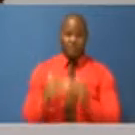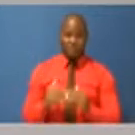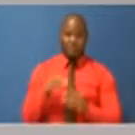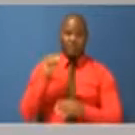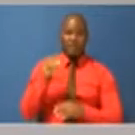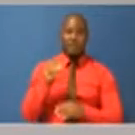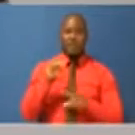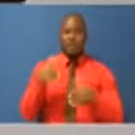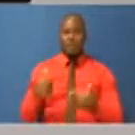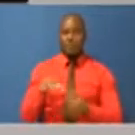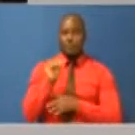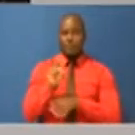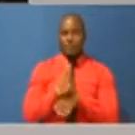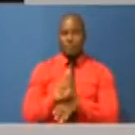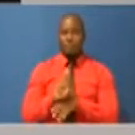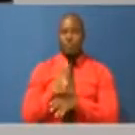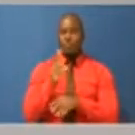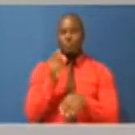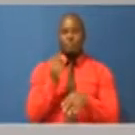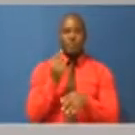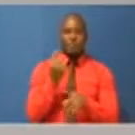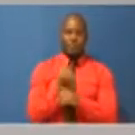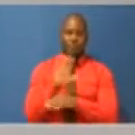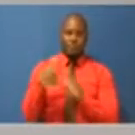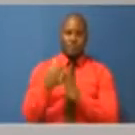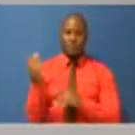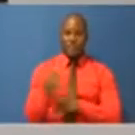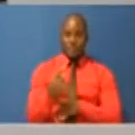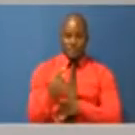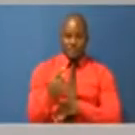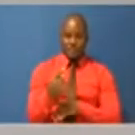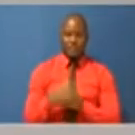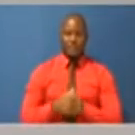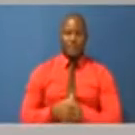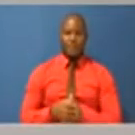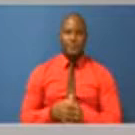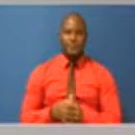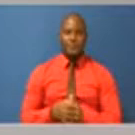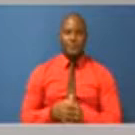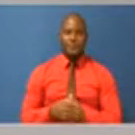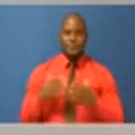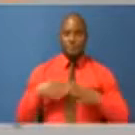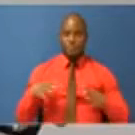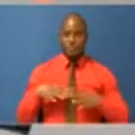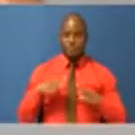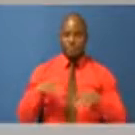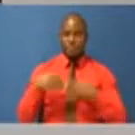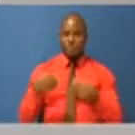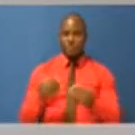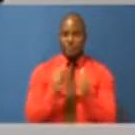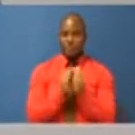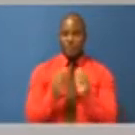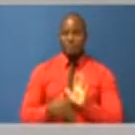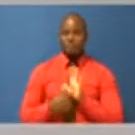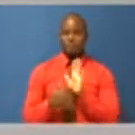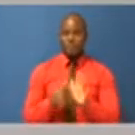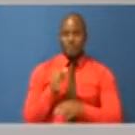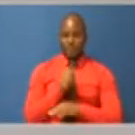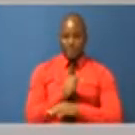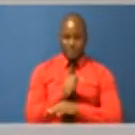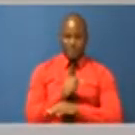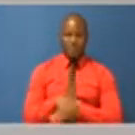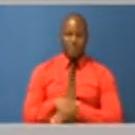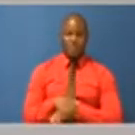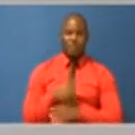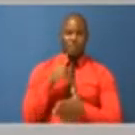expect someone that's earning over 2 million shillings per month to be provided with the same solution as a lower class person so